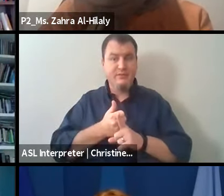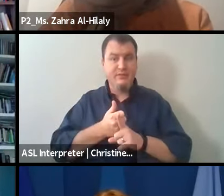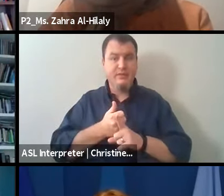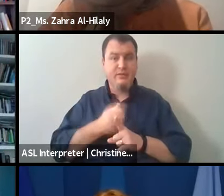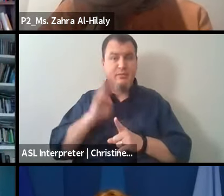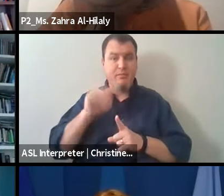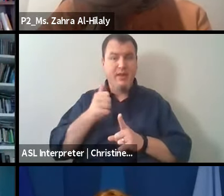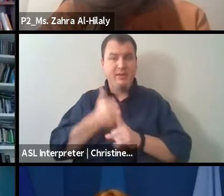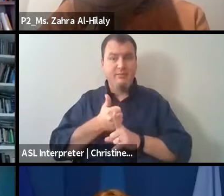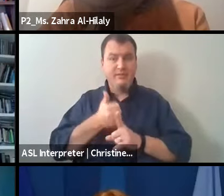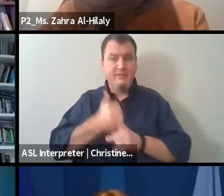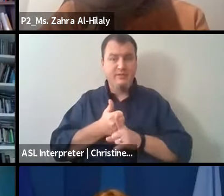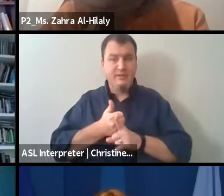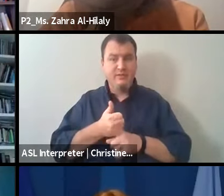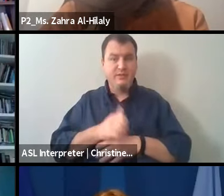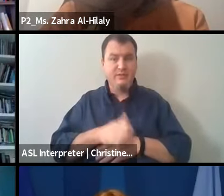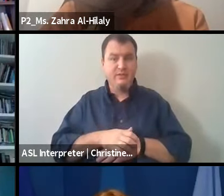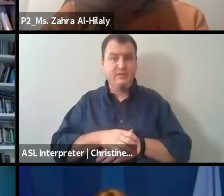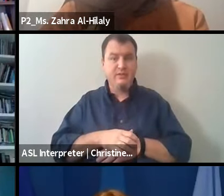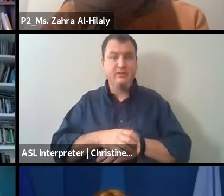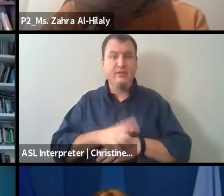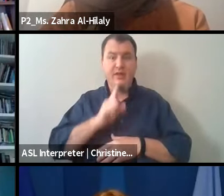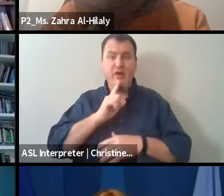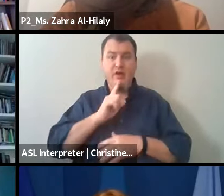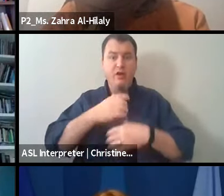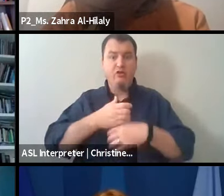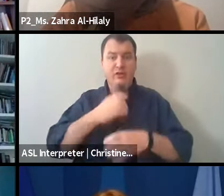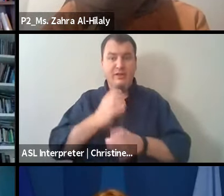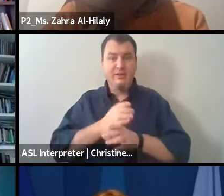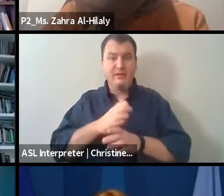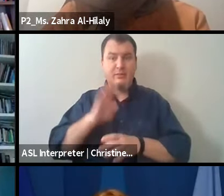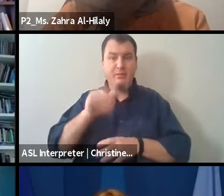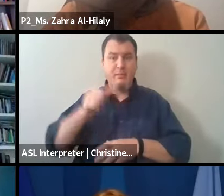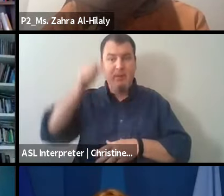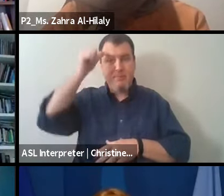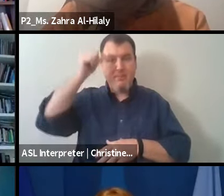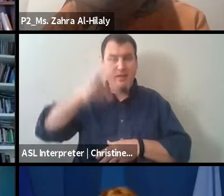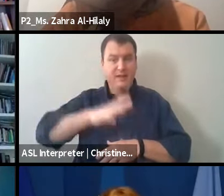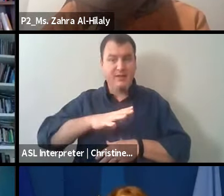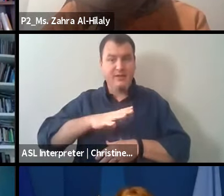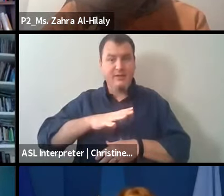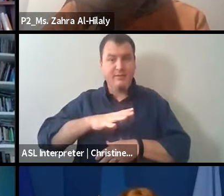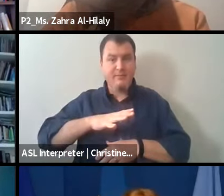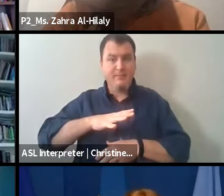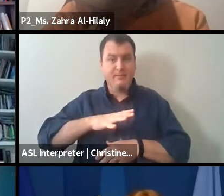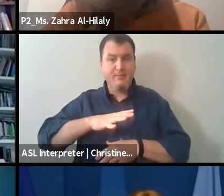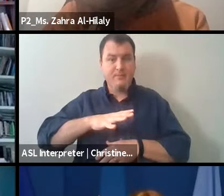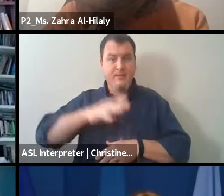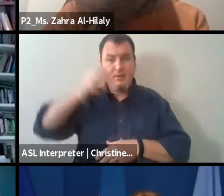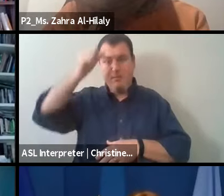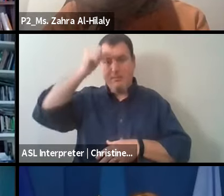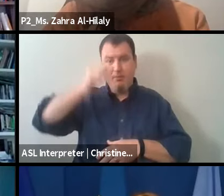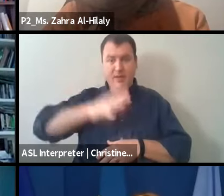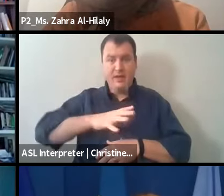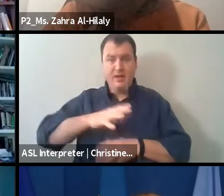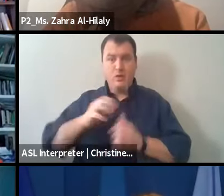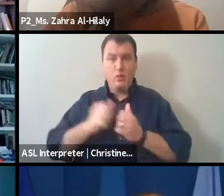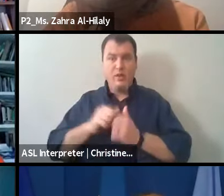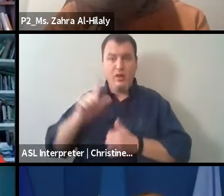by themselves. They are created by men, men with low